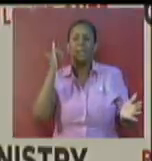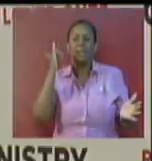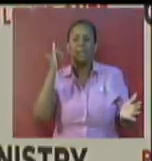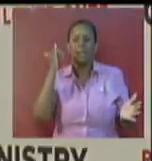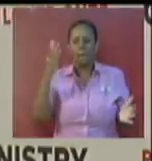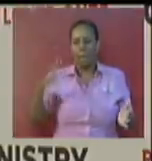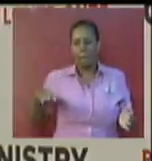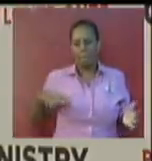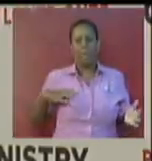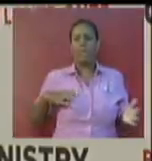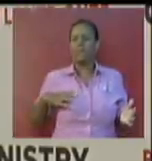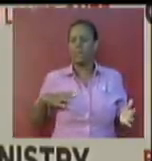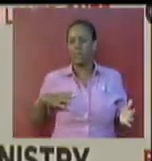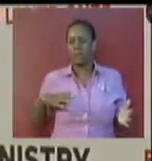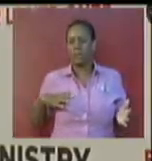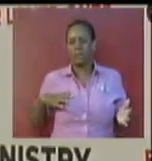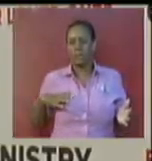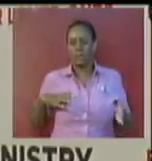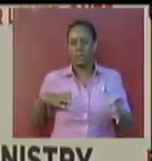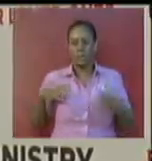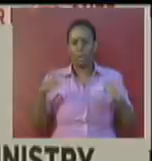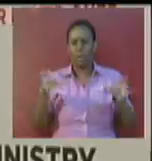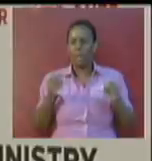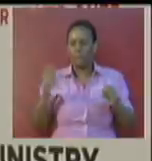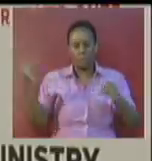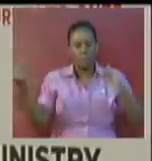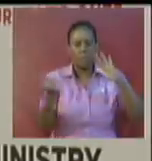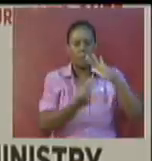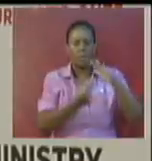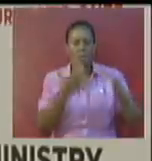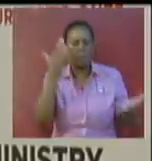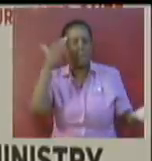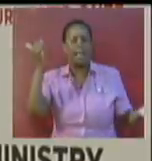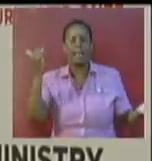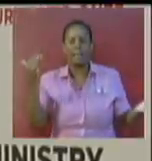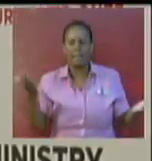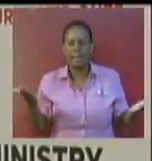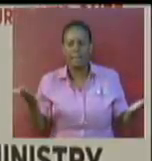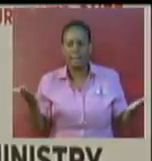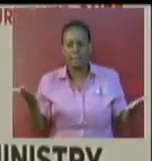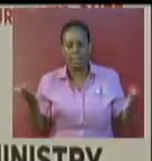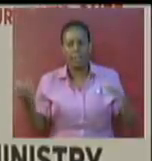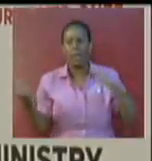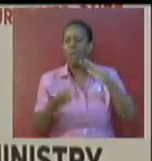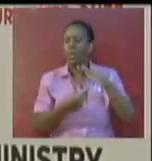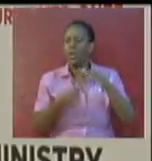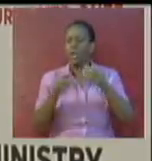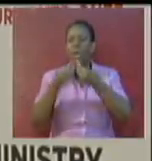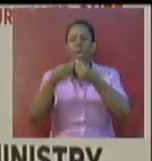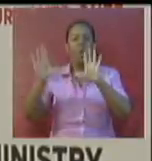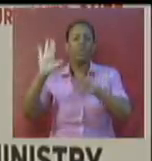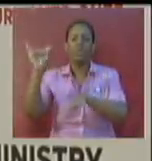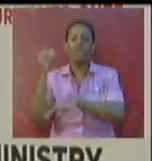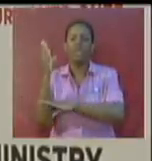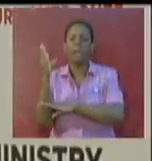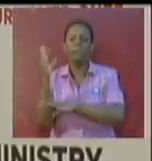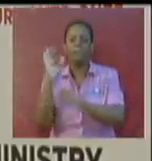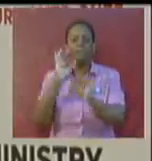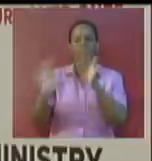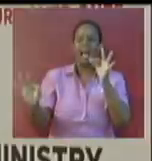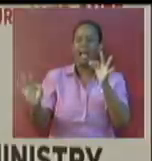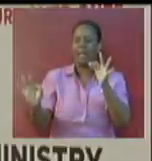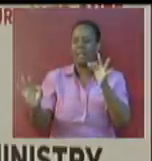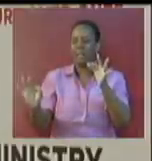not willing to allow quarantining. And if they quarantine, they will lose their jobs. And we've also had people who have